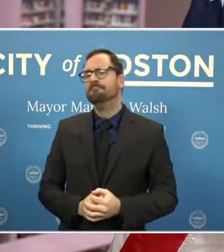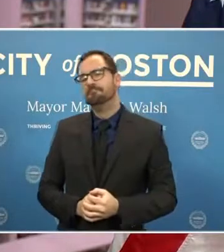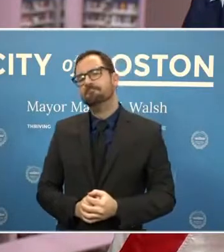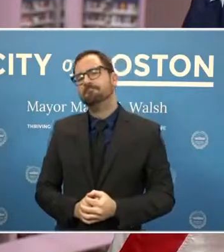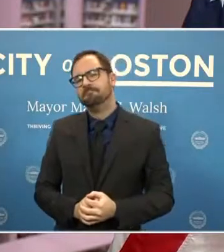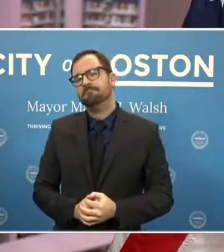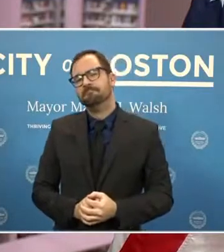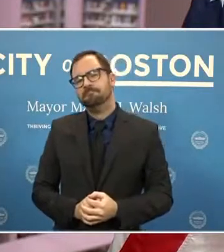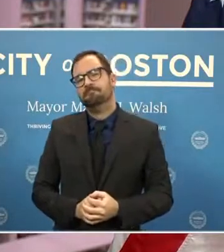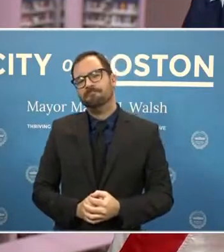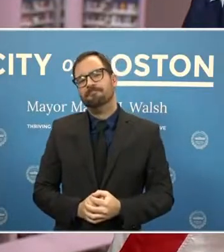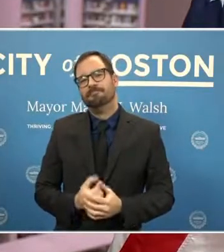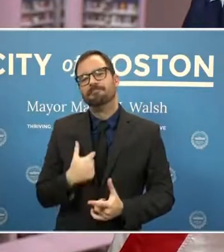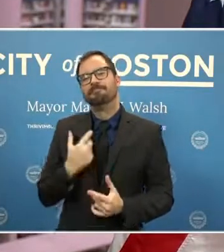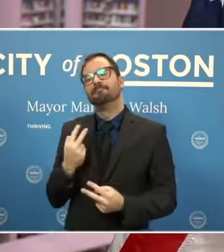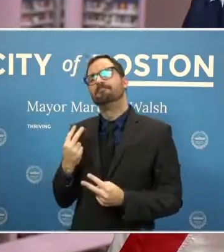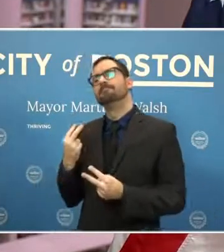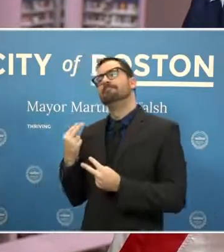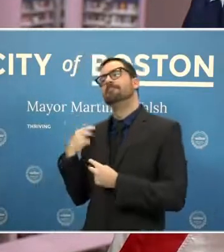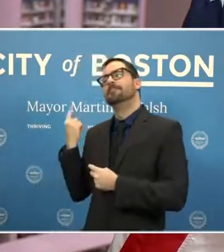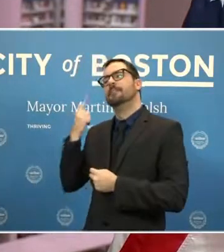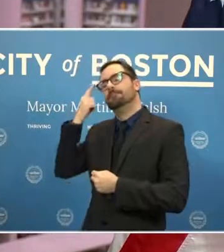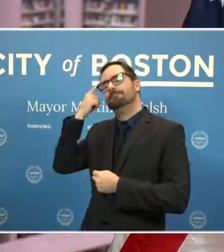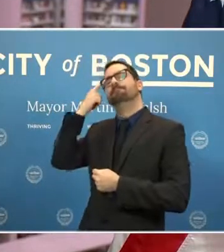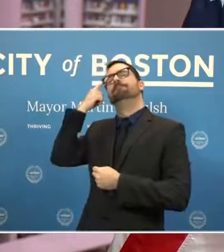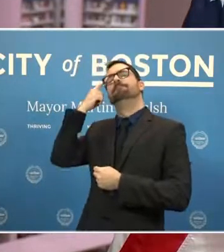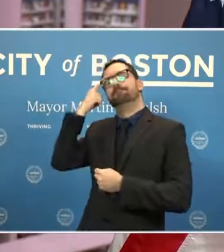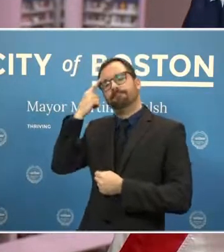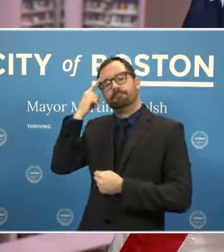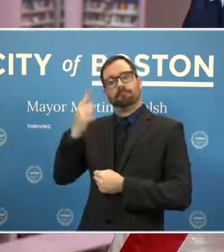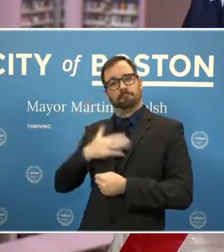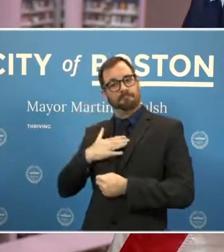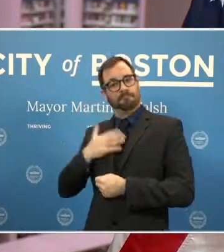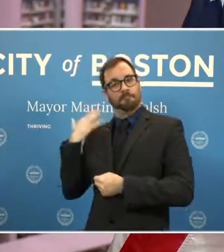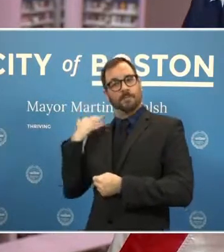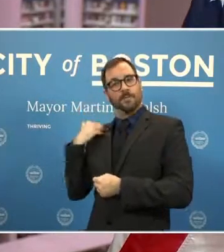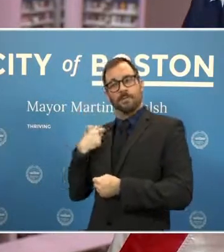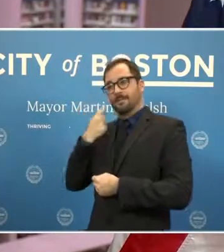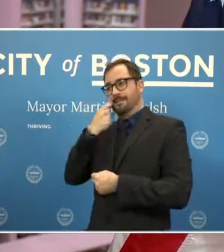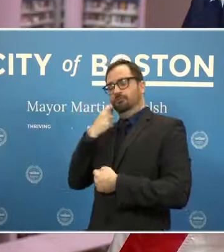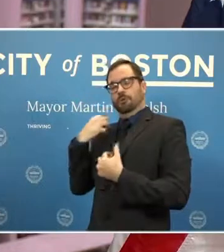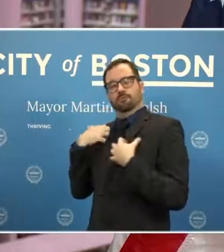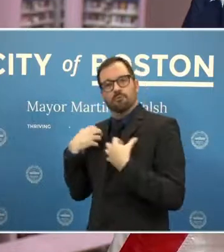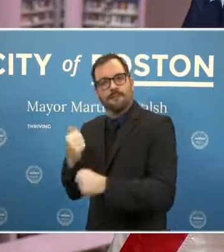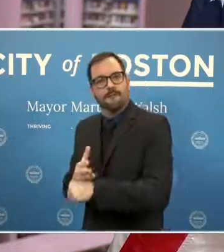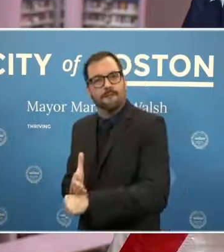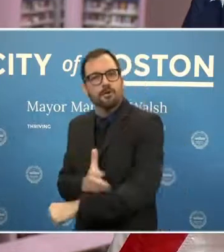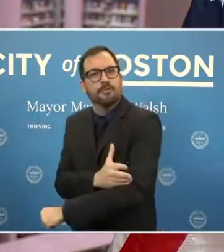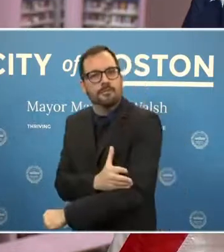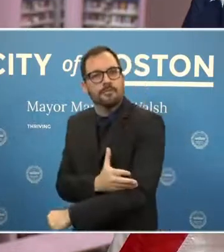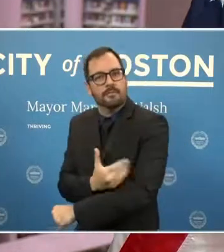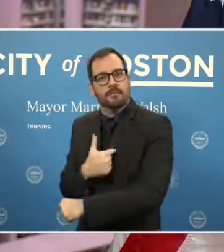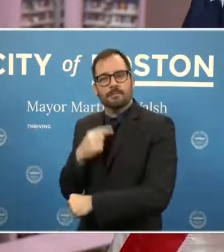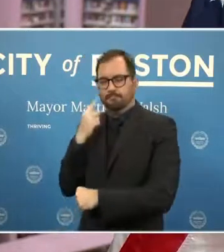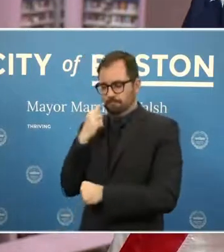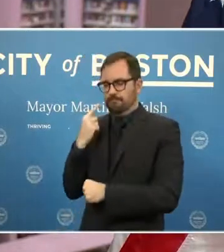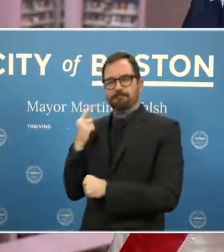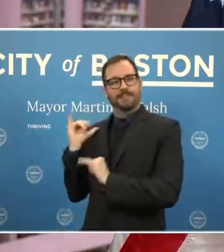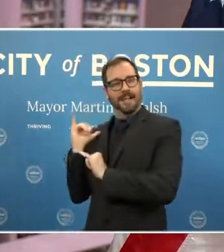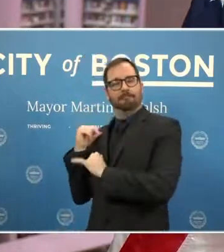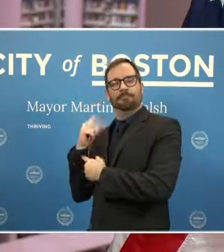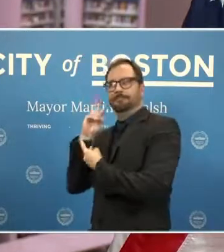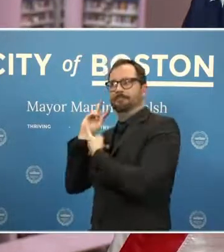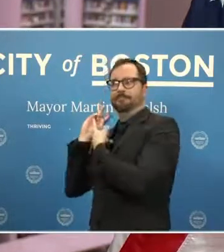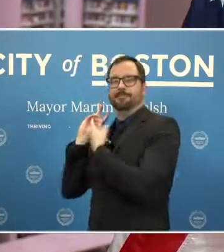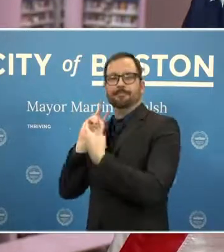and speak their truths. Young Black members of my team shared their thoughts first. I held Zoom calls with our Black employee network